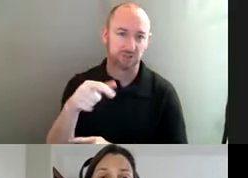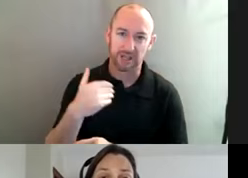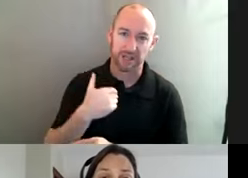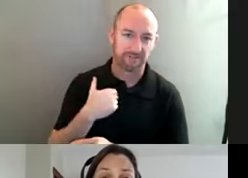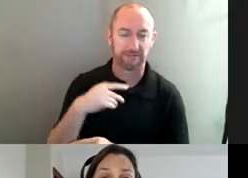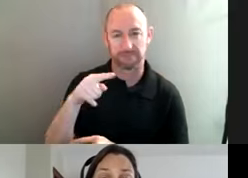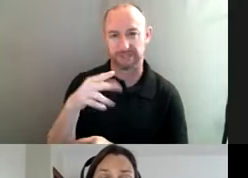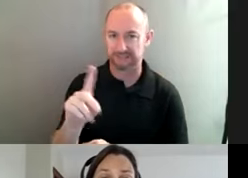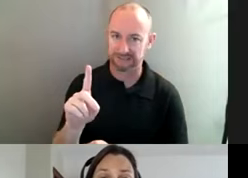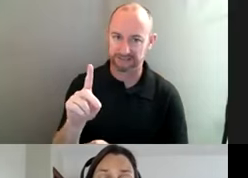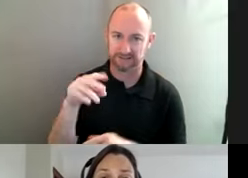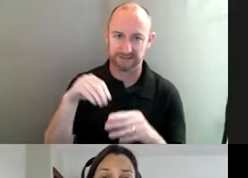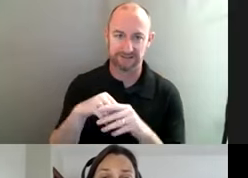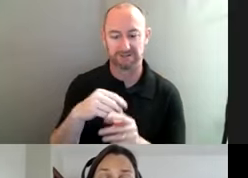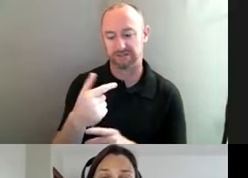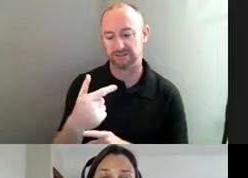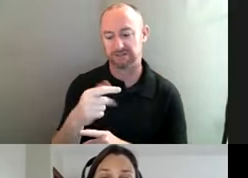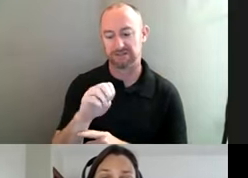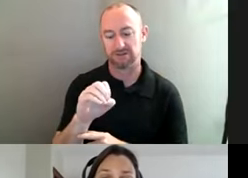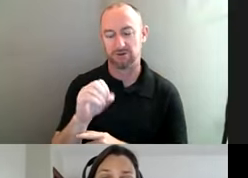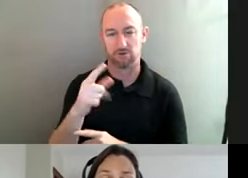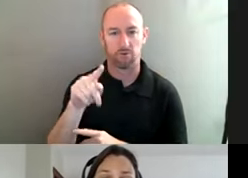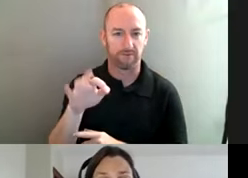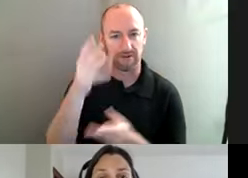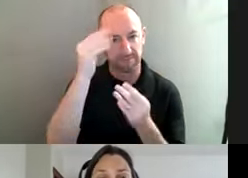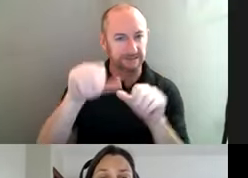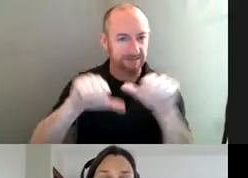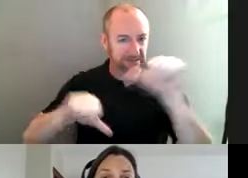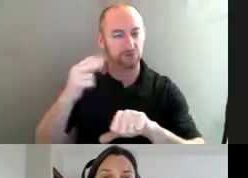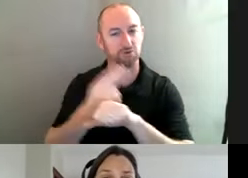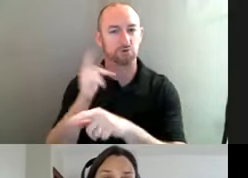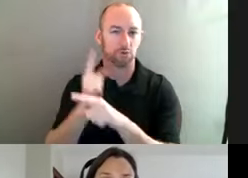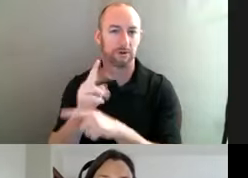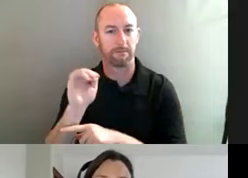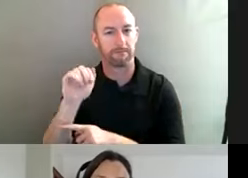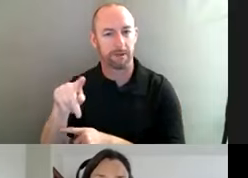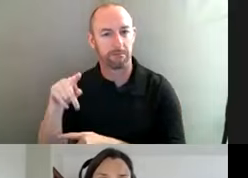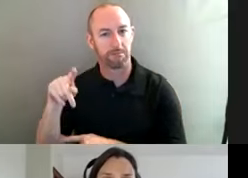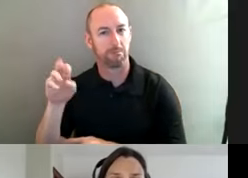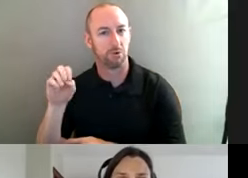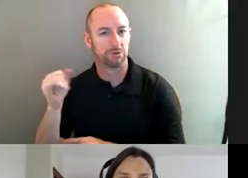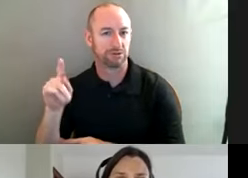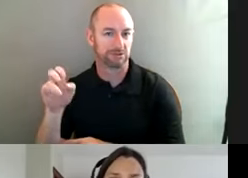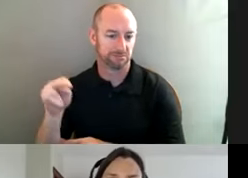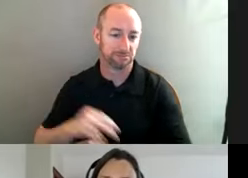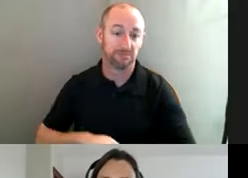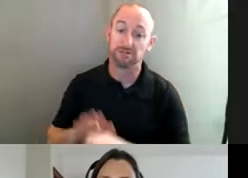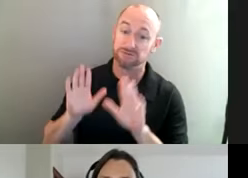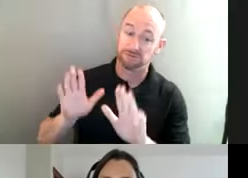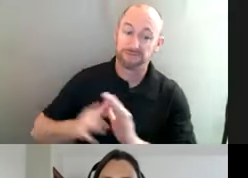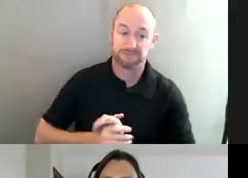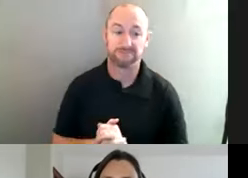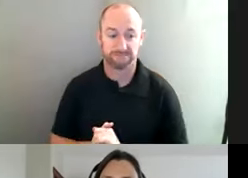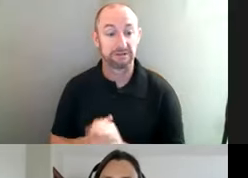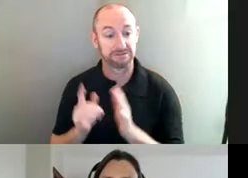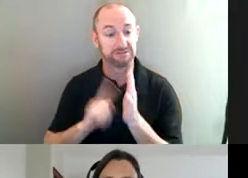have a PhD in geographic information science to be able to use the right map projection. That's great. I'm gonna